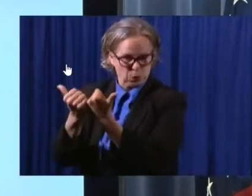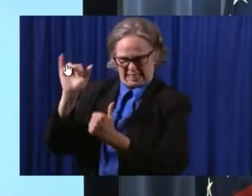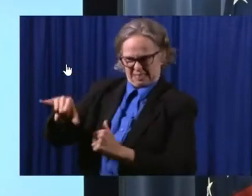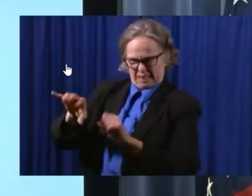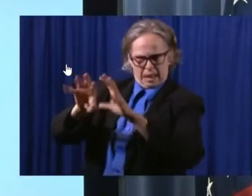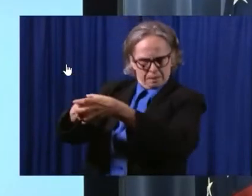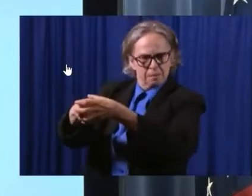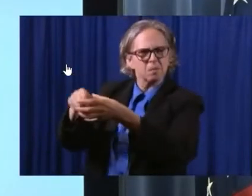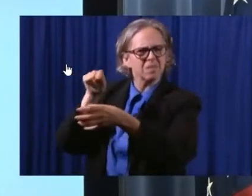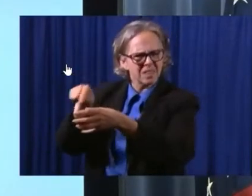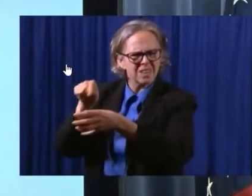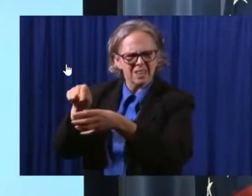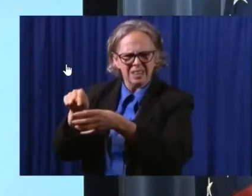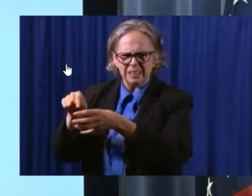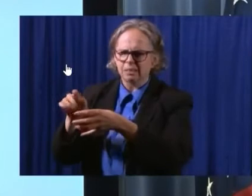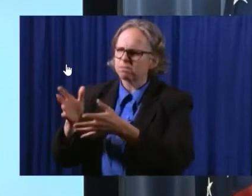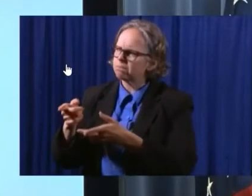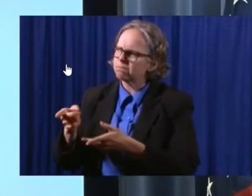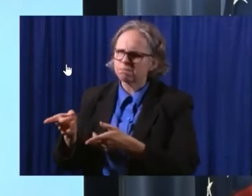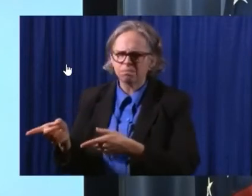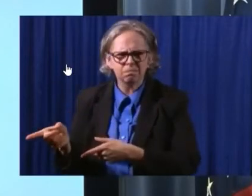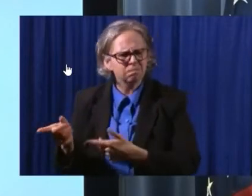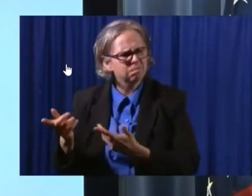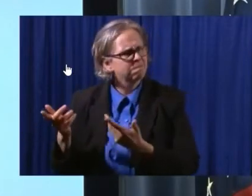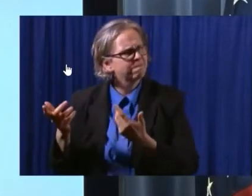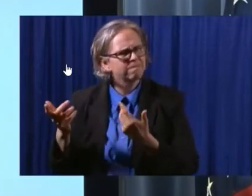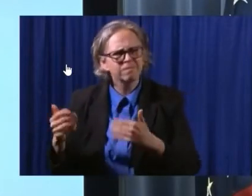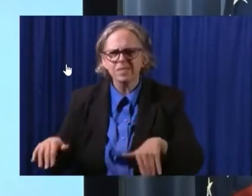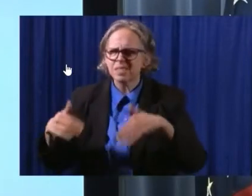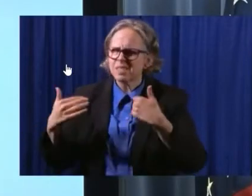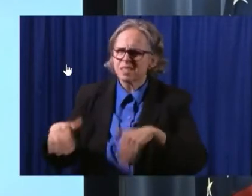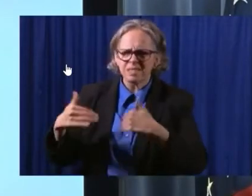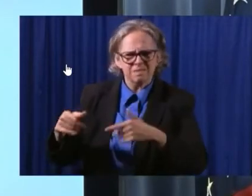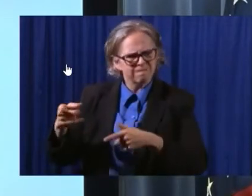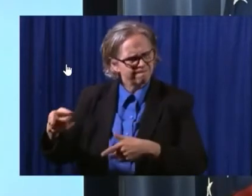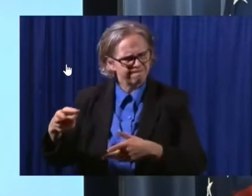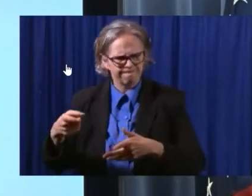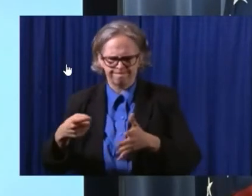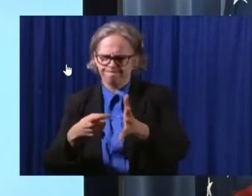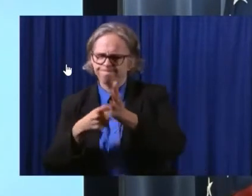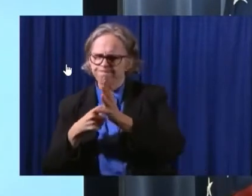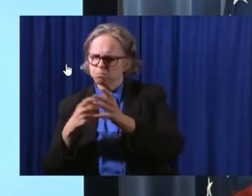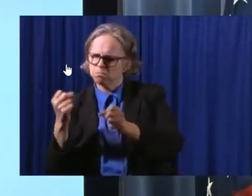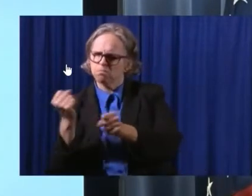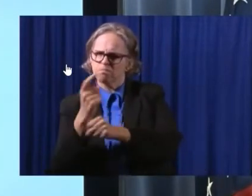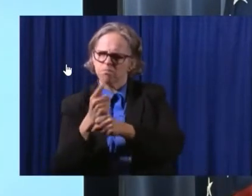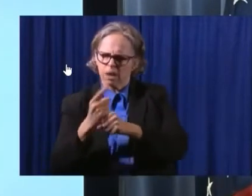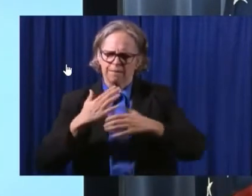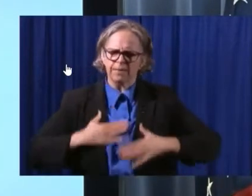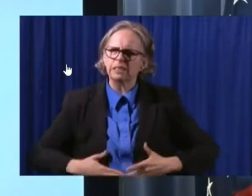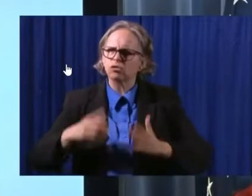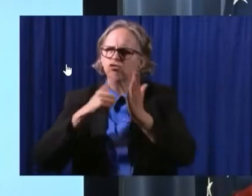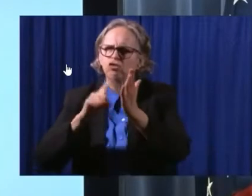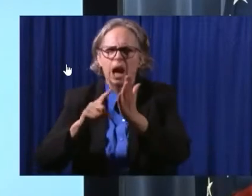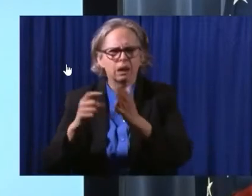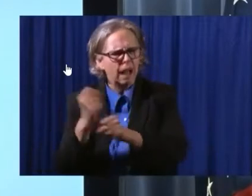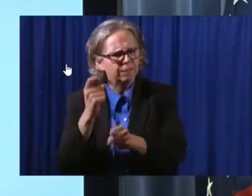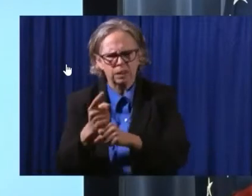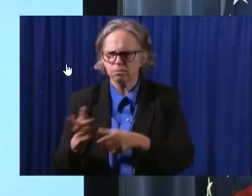board, to continue to mandate yearly sports physical exams. So again, another reason to make sure to get into see